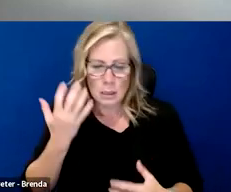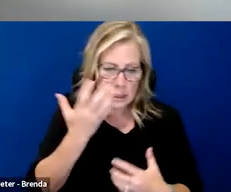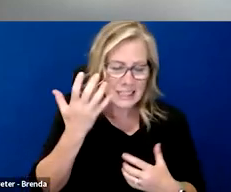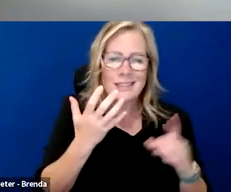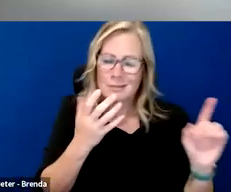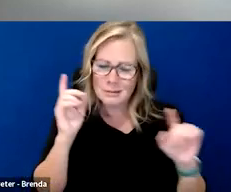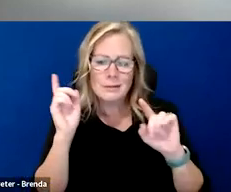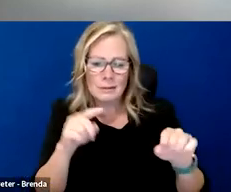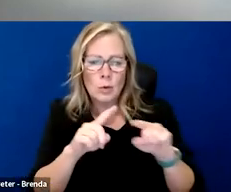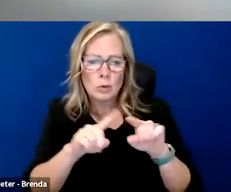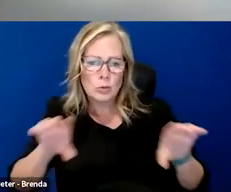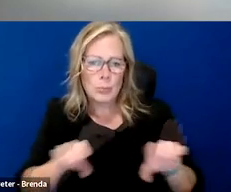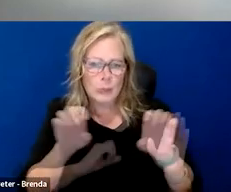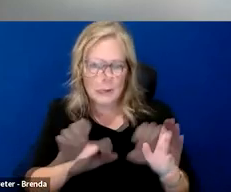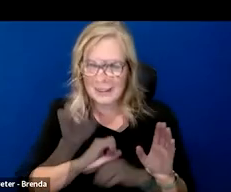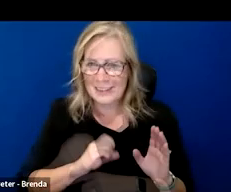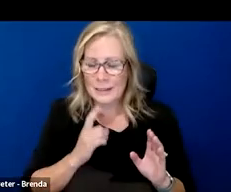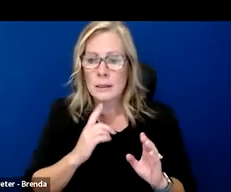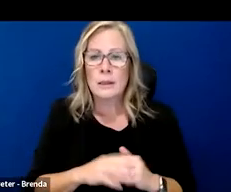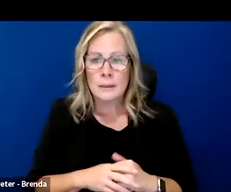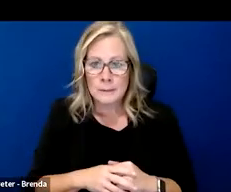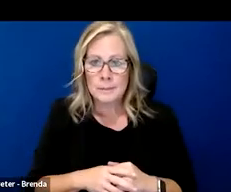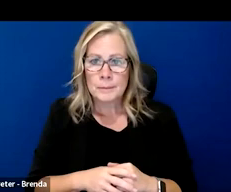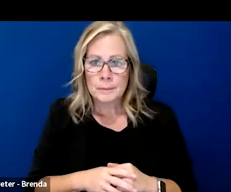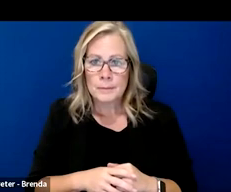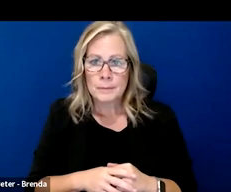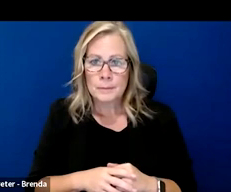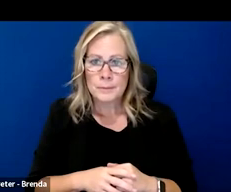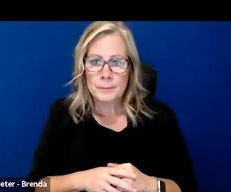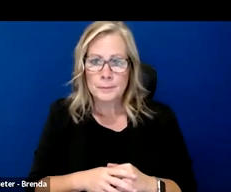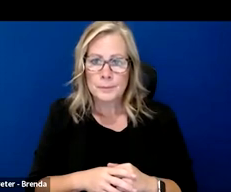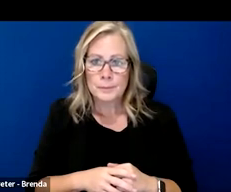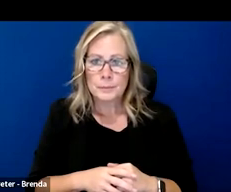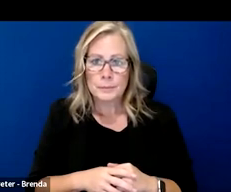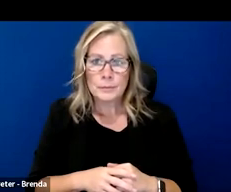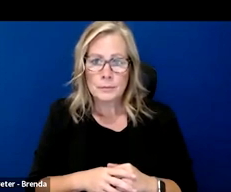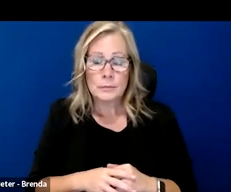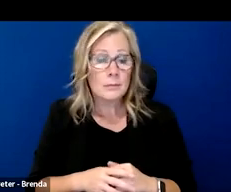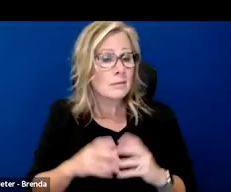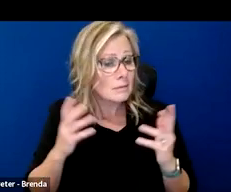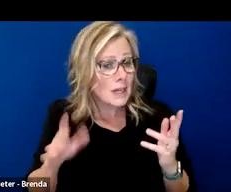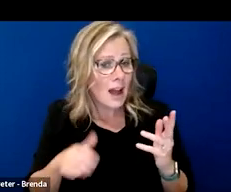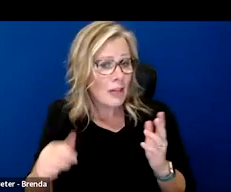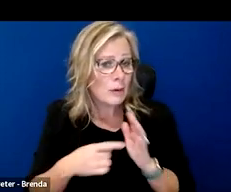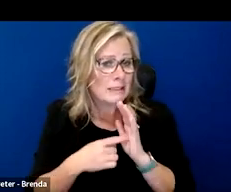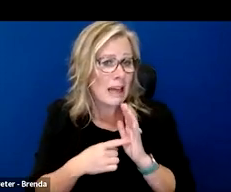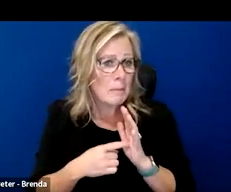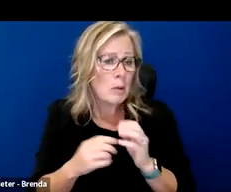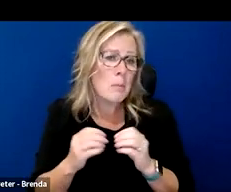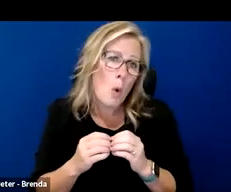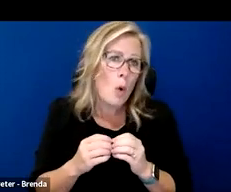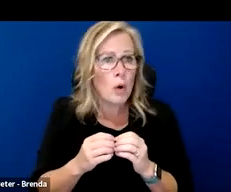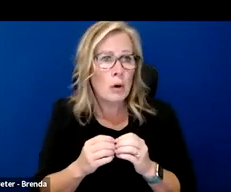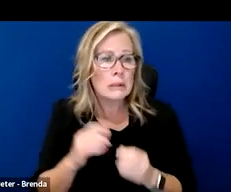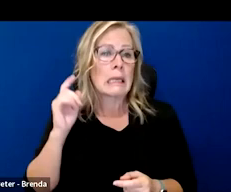most mild of all, some symptoms of heat illness can just be very, very strong sense of thirst. Again, having